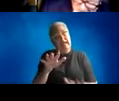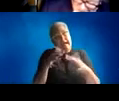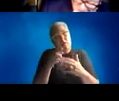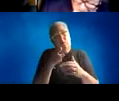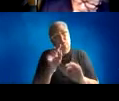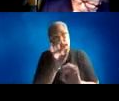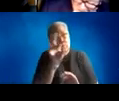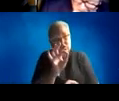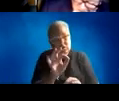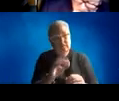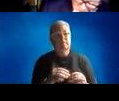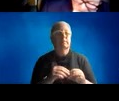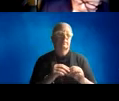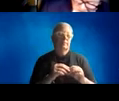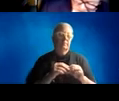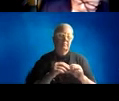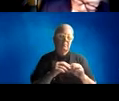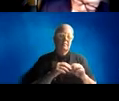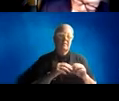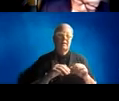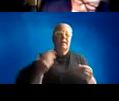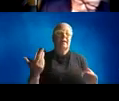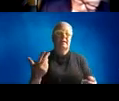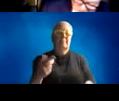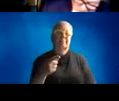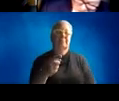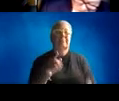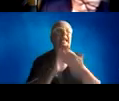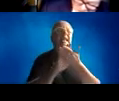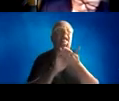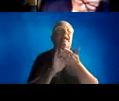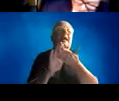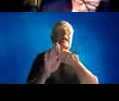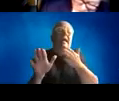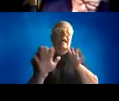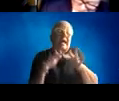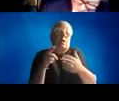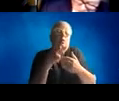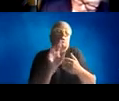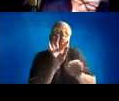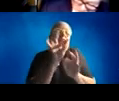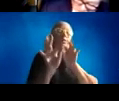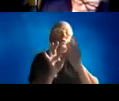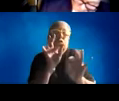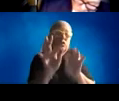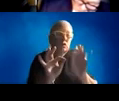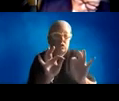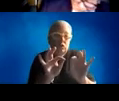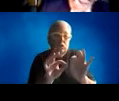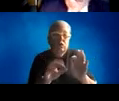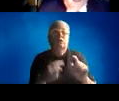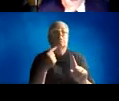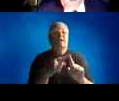recognised. It's the polite way of asking questions. It's more comprehensive to gather such data without fear of